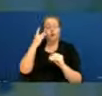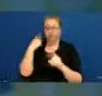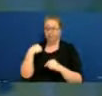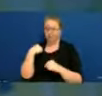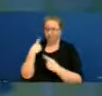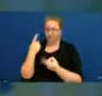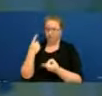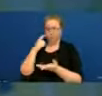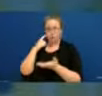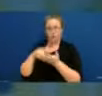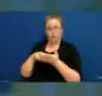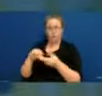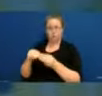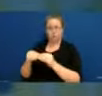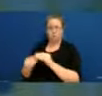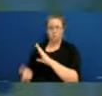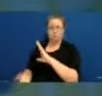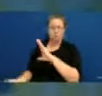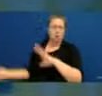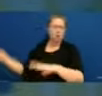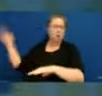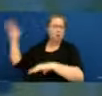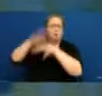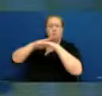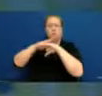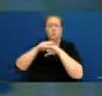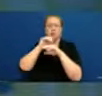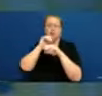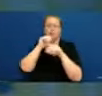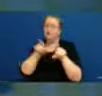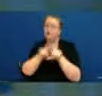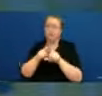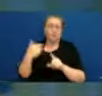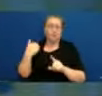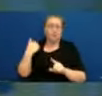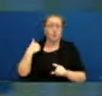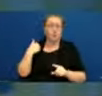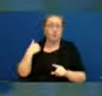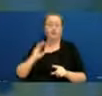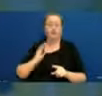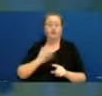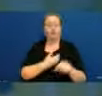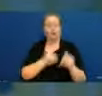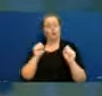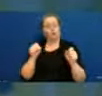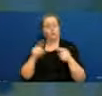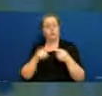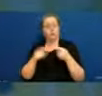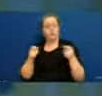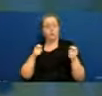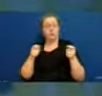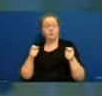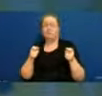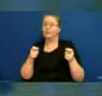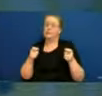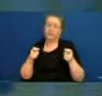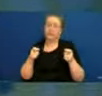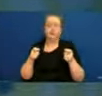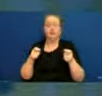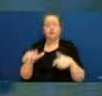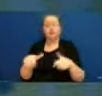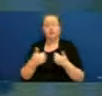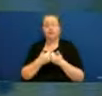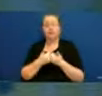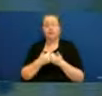because we started to see a dramatic increase, particularly in the last couple of weeks, and it's stretching our ability to